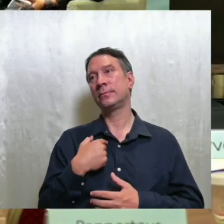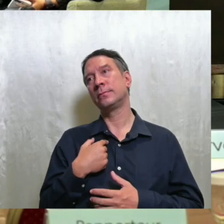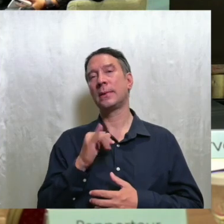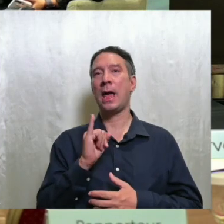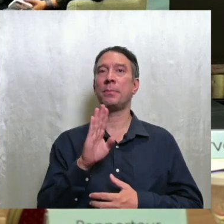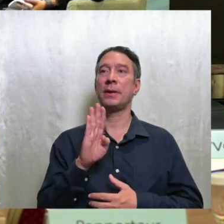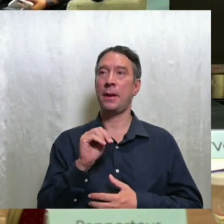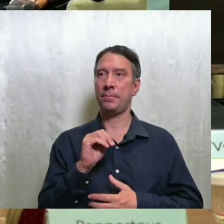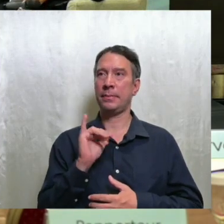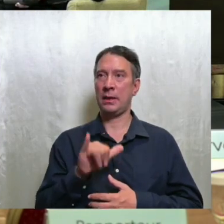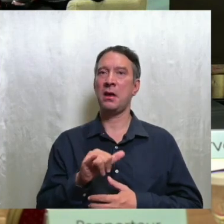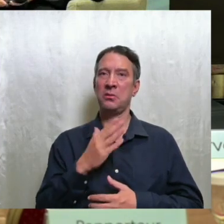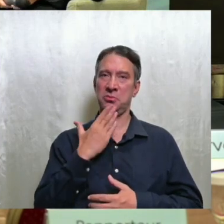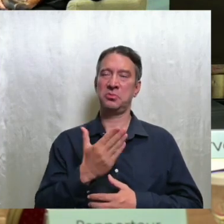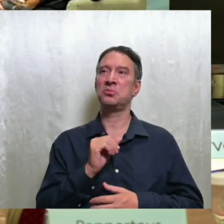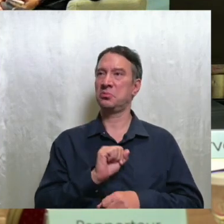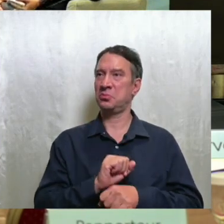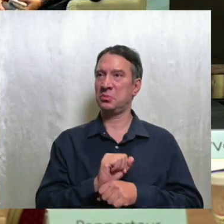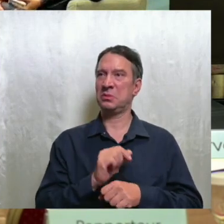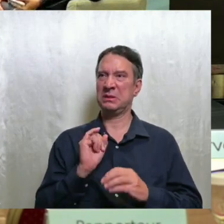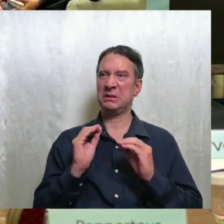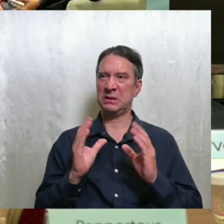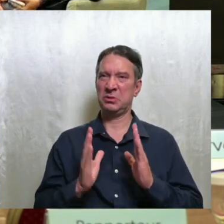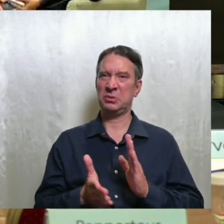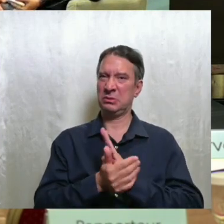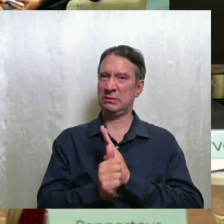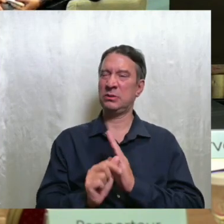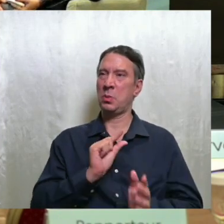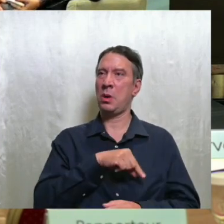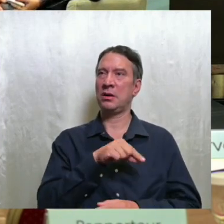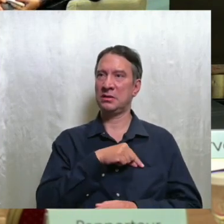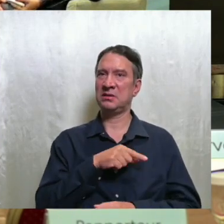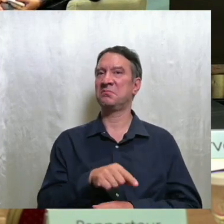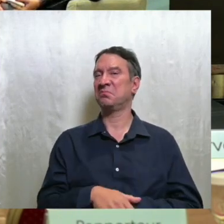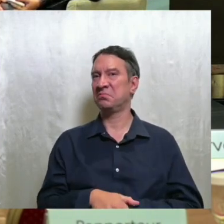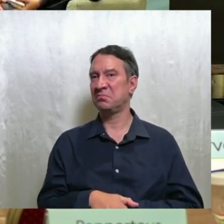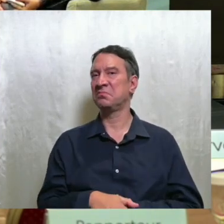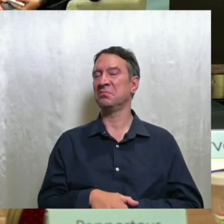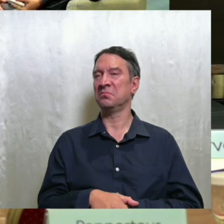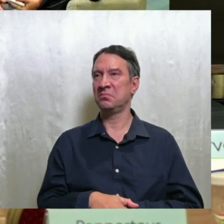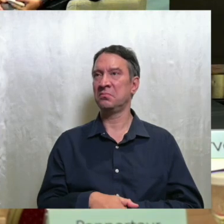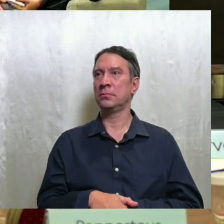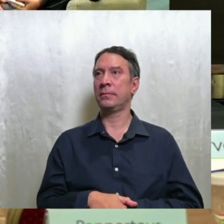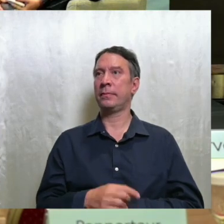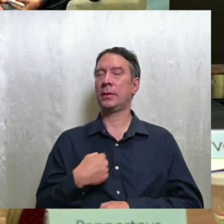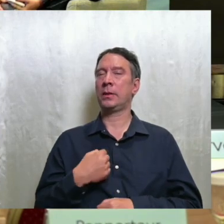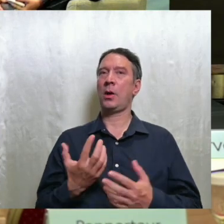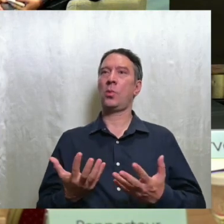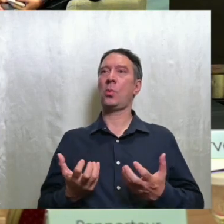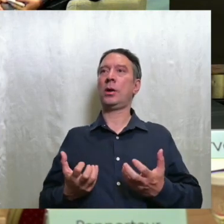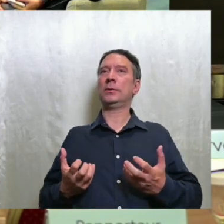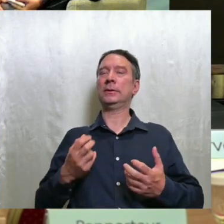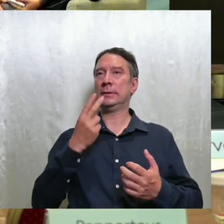support. With that in mind, we're going to go to another layer. Abby, I would love to dig